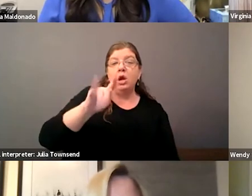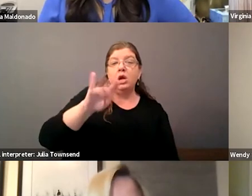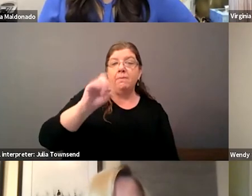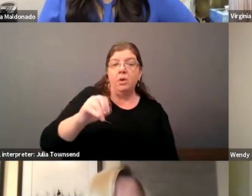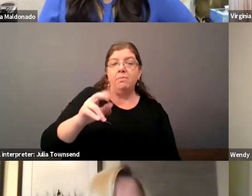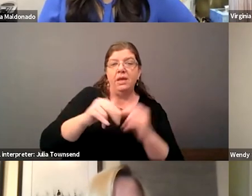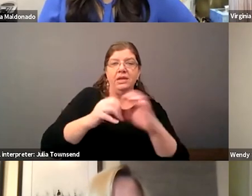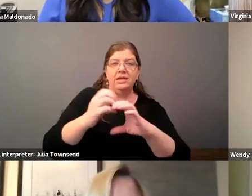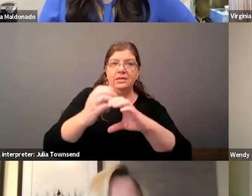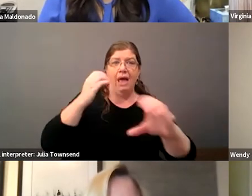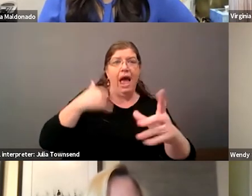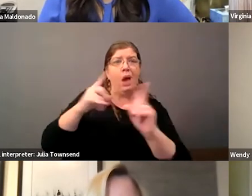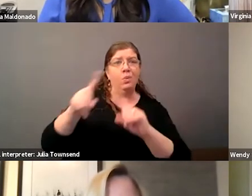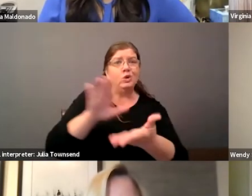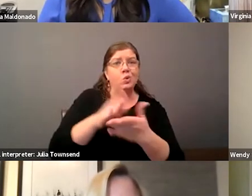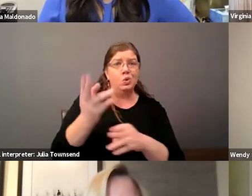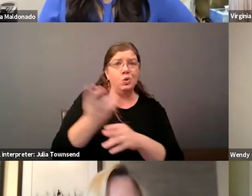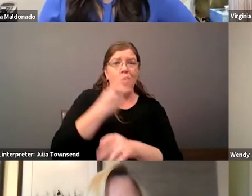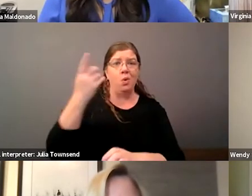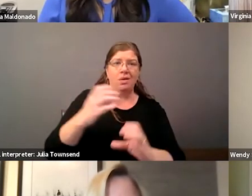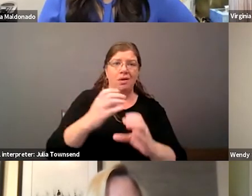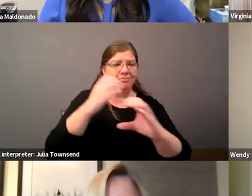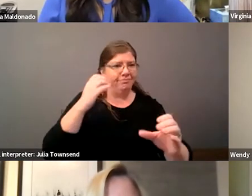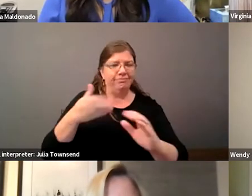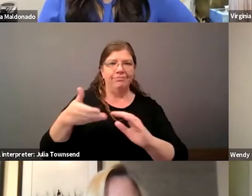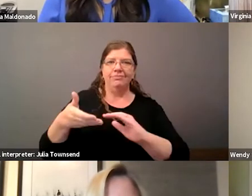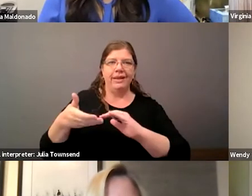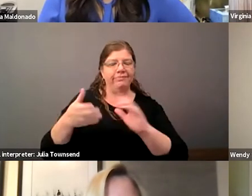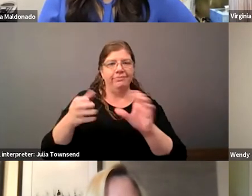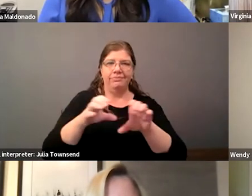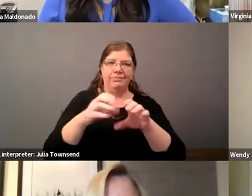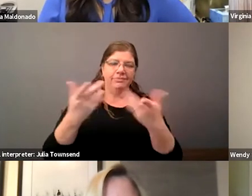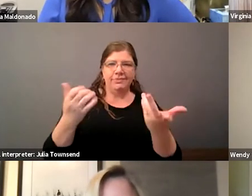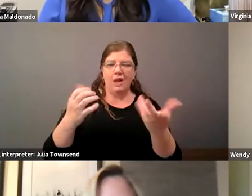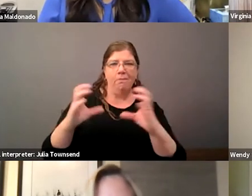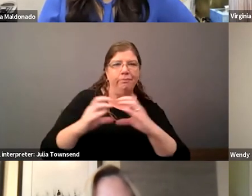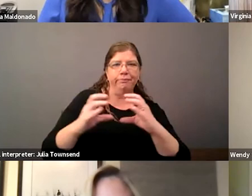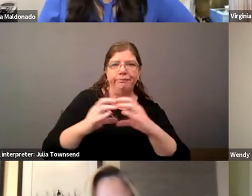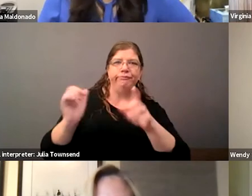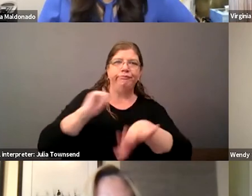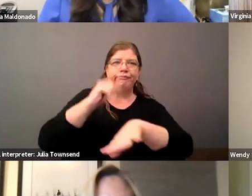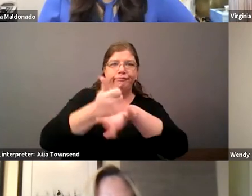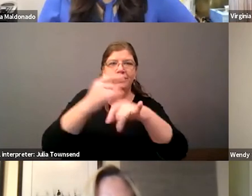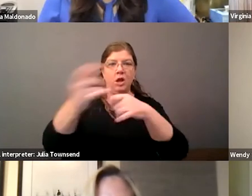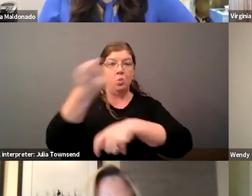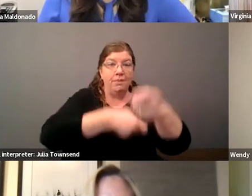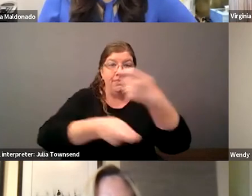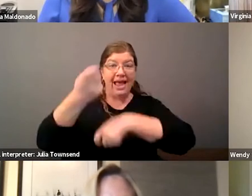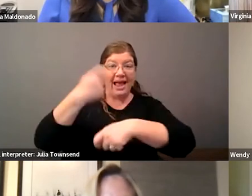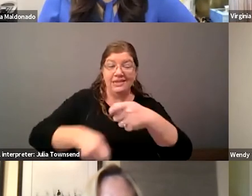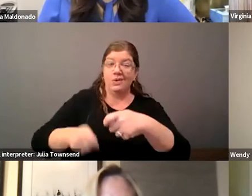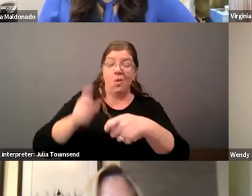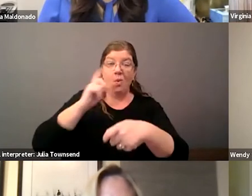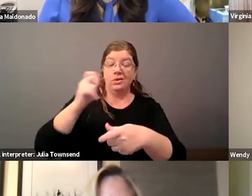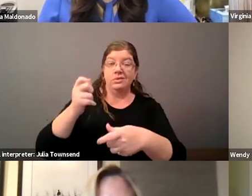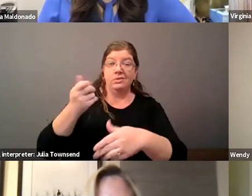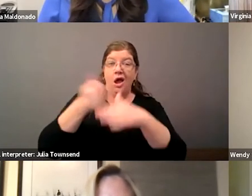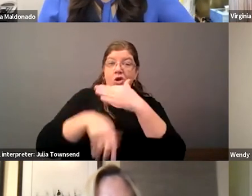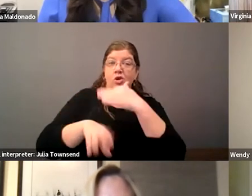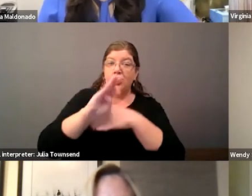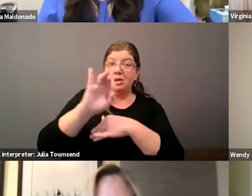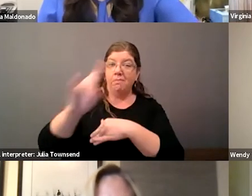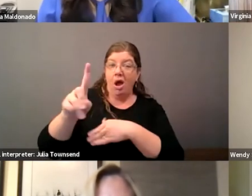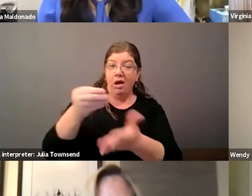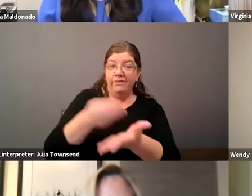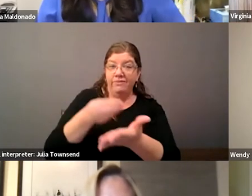went to school in portables and and i know with our bond funding uh the replacement of portables was something as i went around and talked to